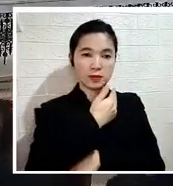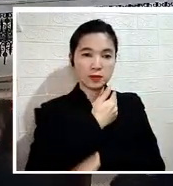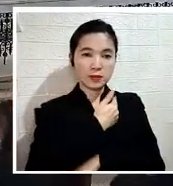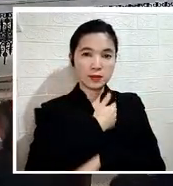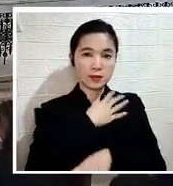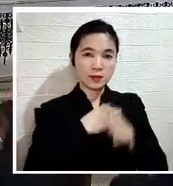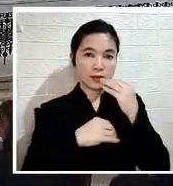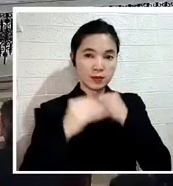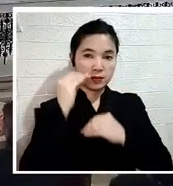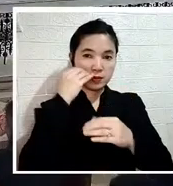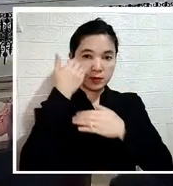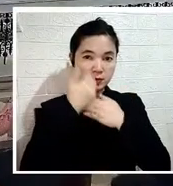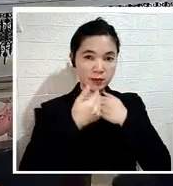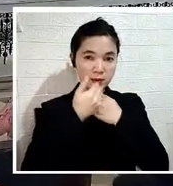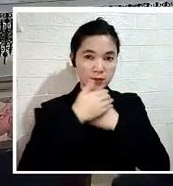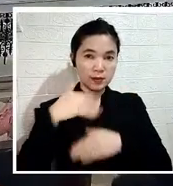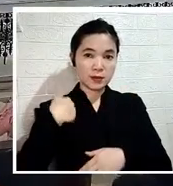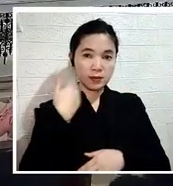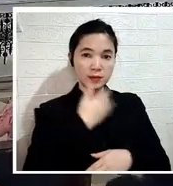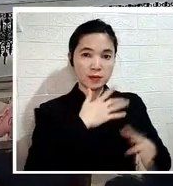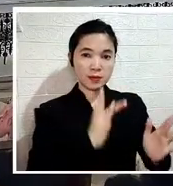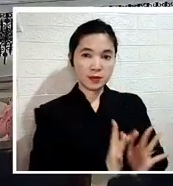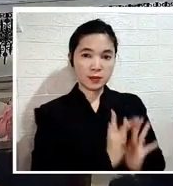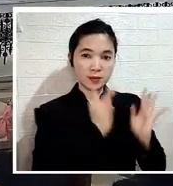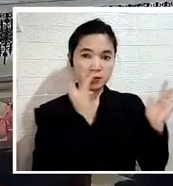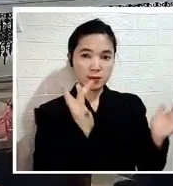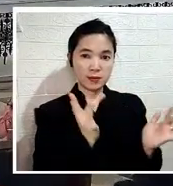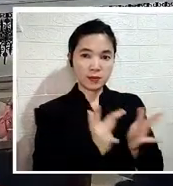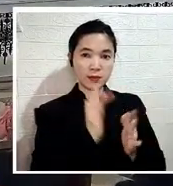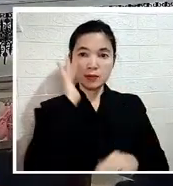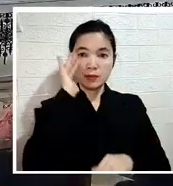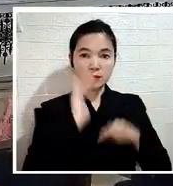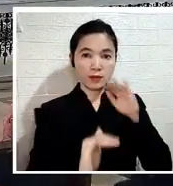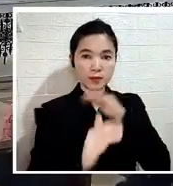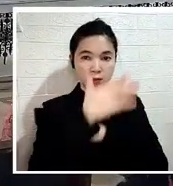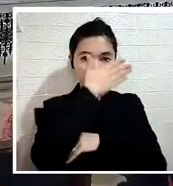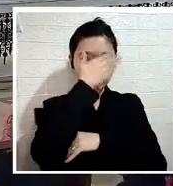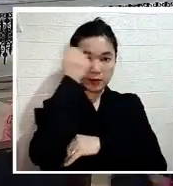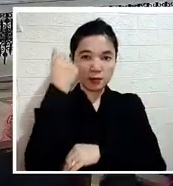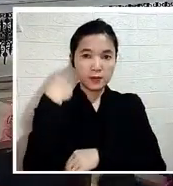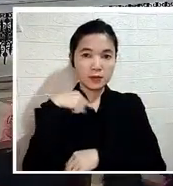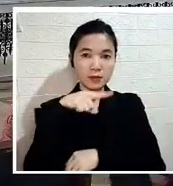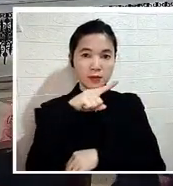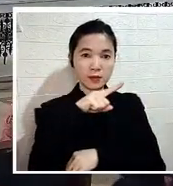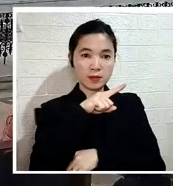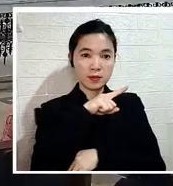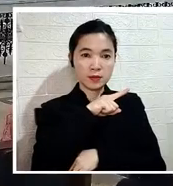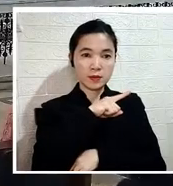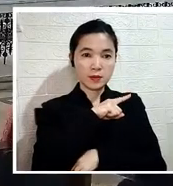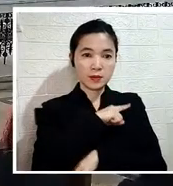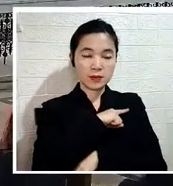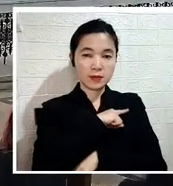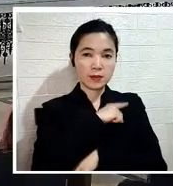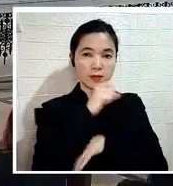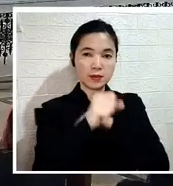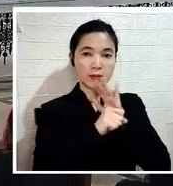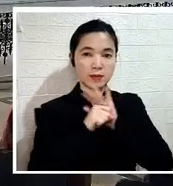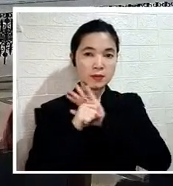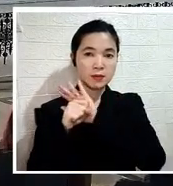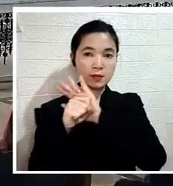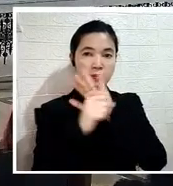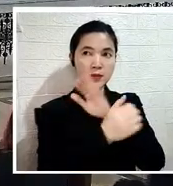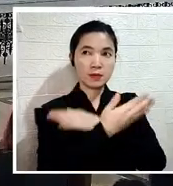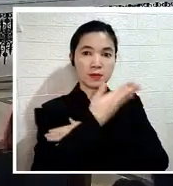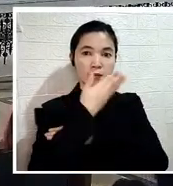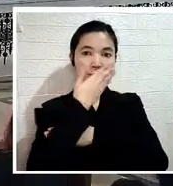the bread our hearts can forget. We are the sign of your